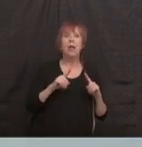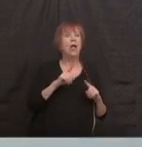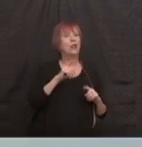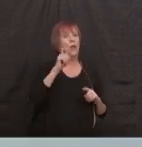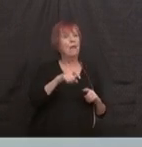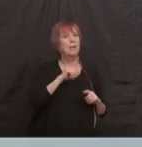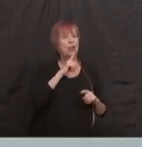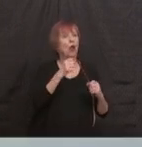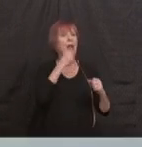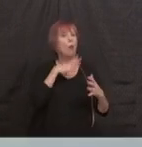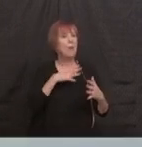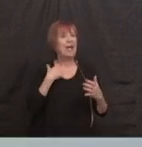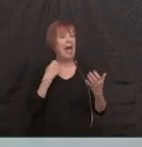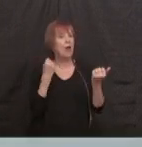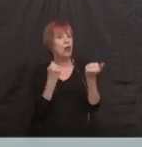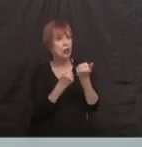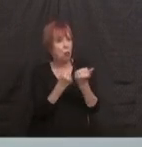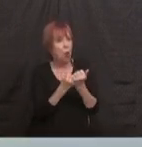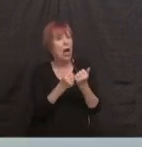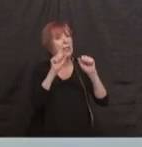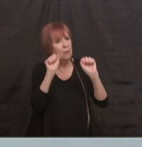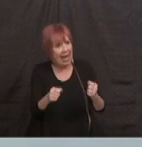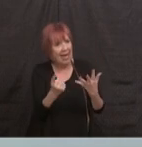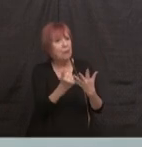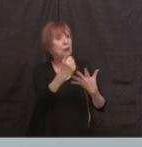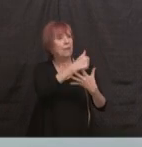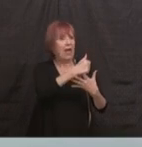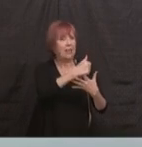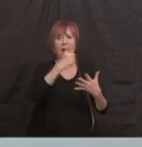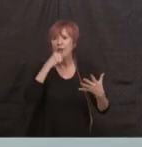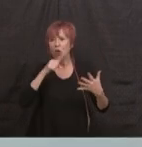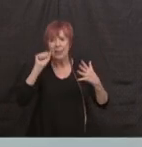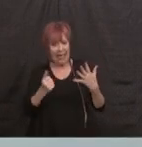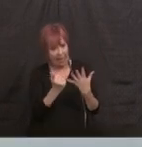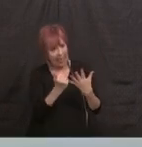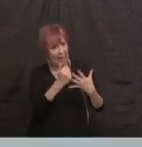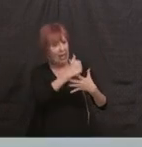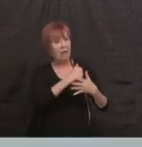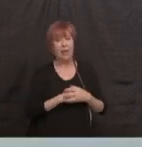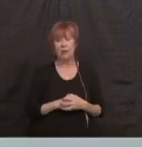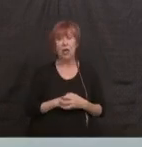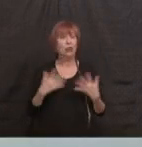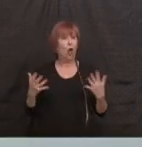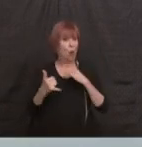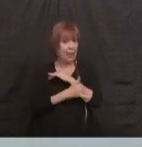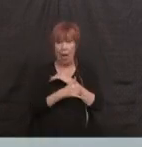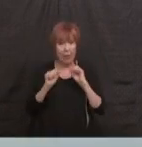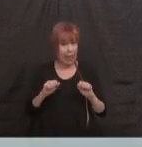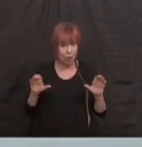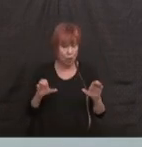to advance, making sure that girls are going to have the support they need to advance. So what can the county do? A, the county makes sure